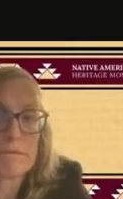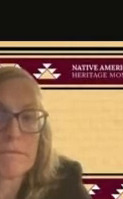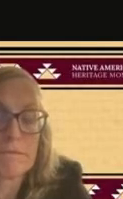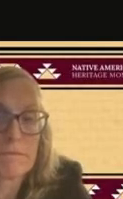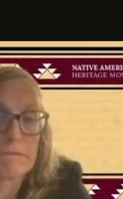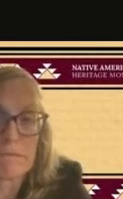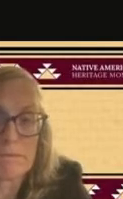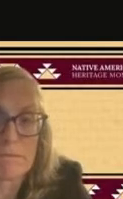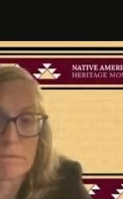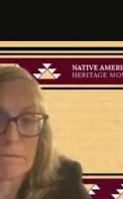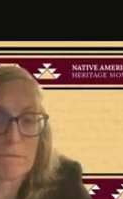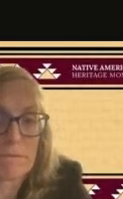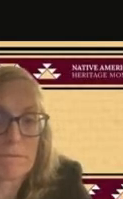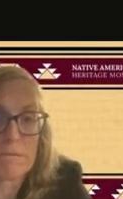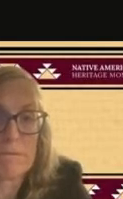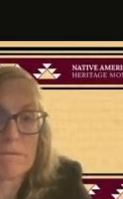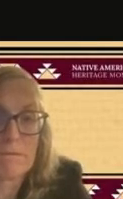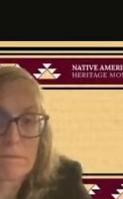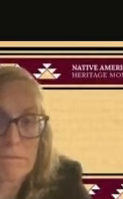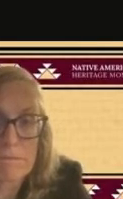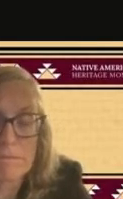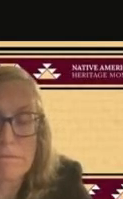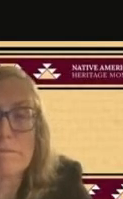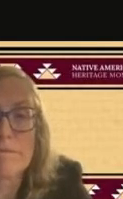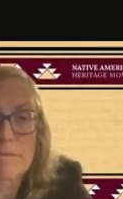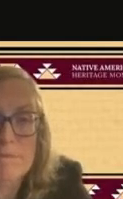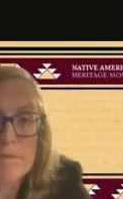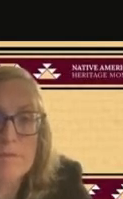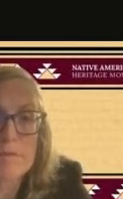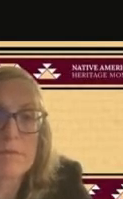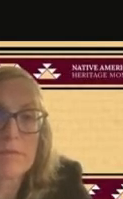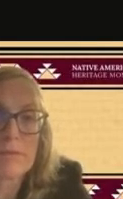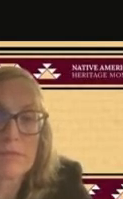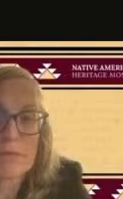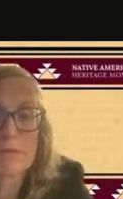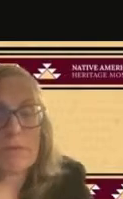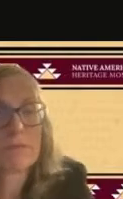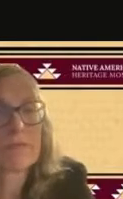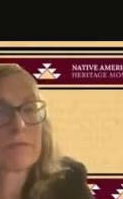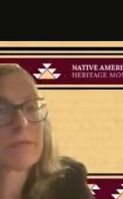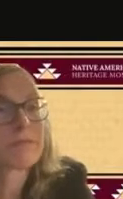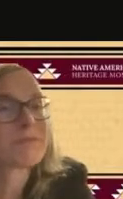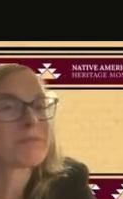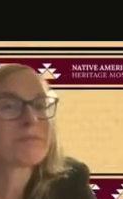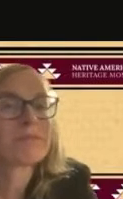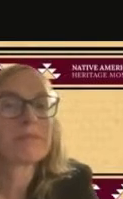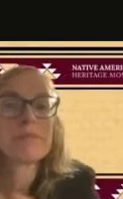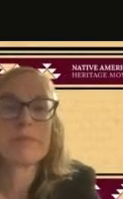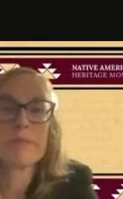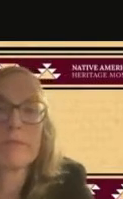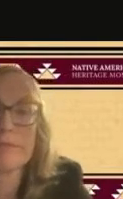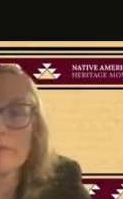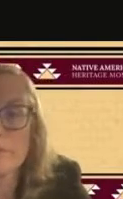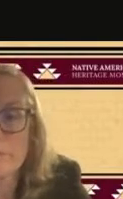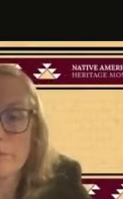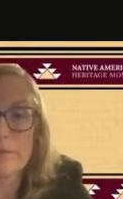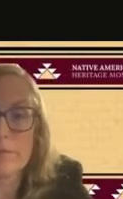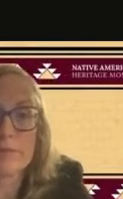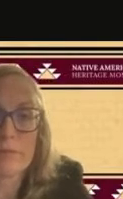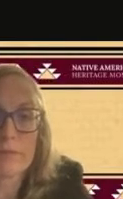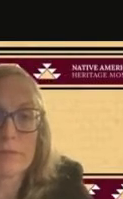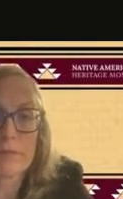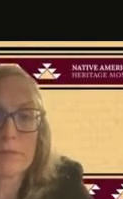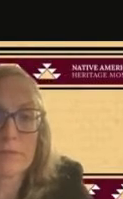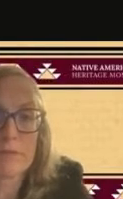you can tell us that. You can say, hey, I've heard there's a great candidate in District X. Would you look into it? You can do that. And you can do that just by emailing us